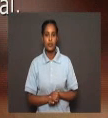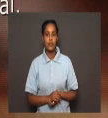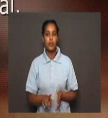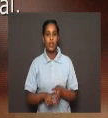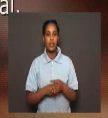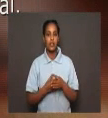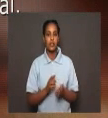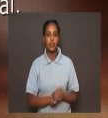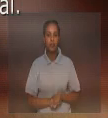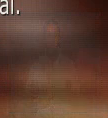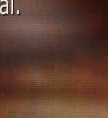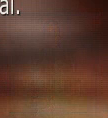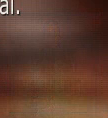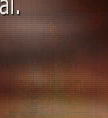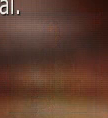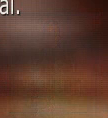Begin.